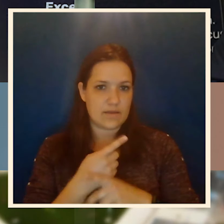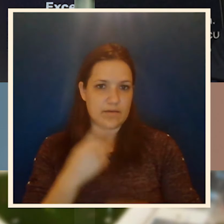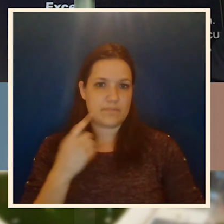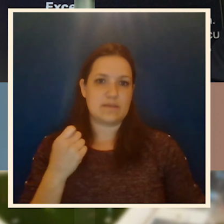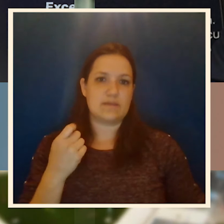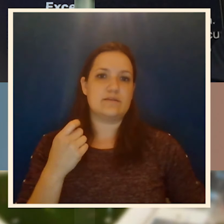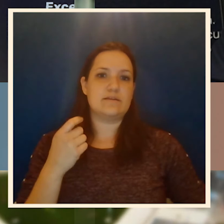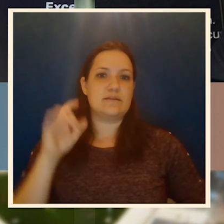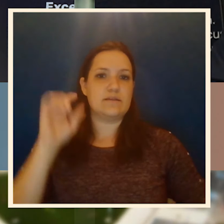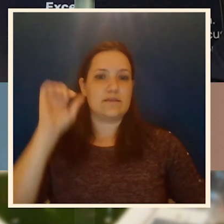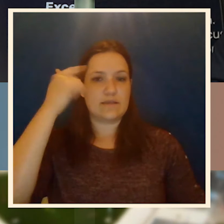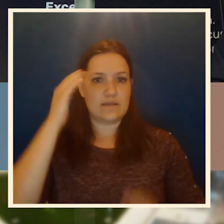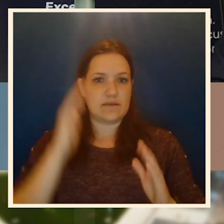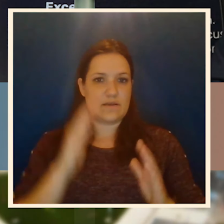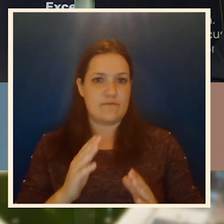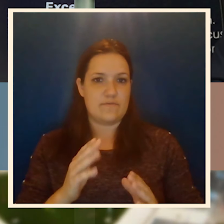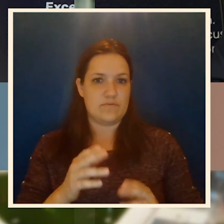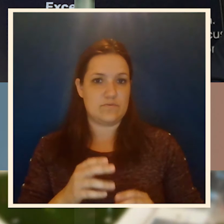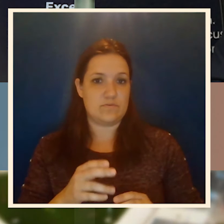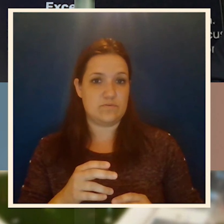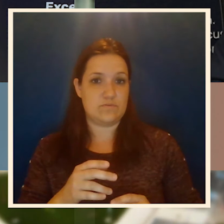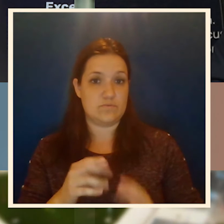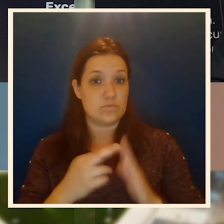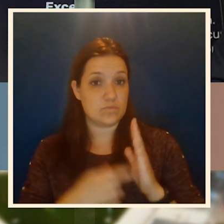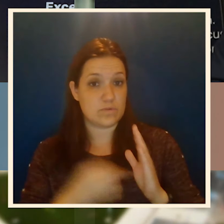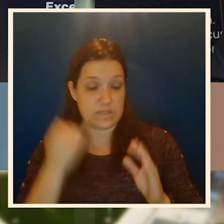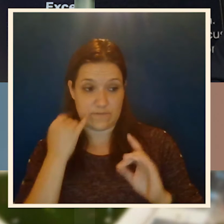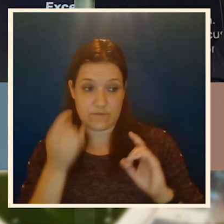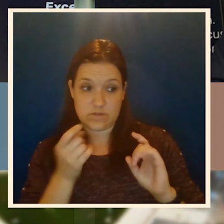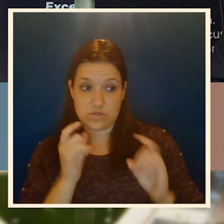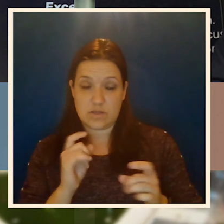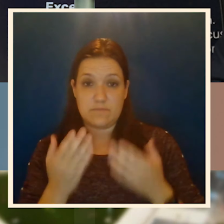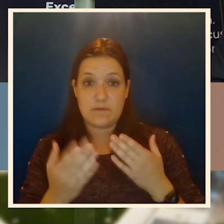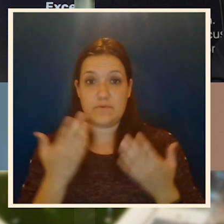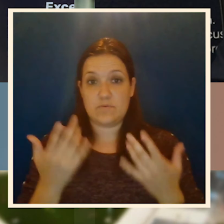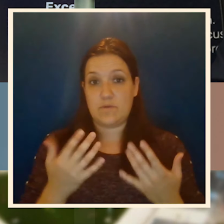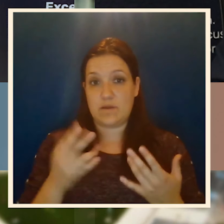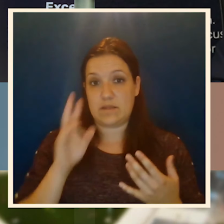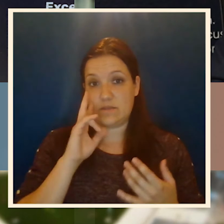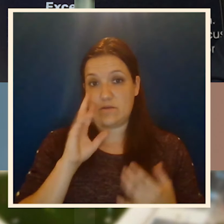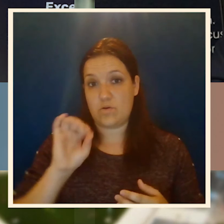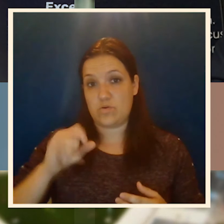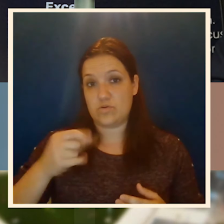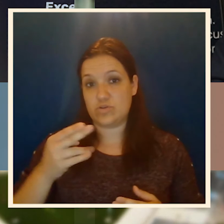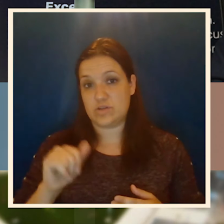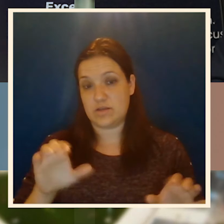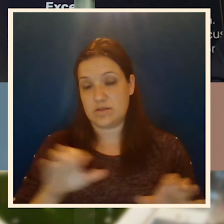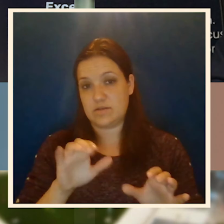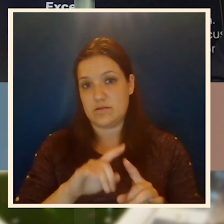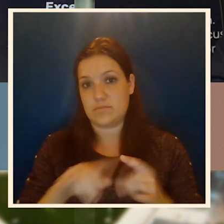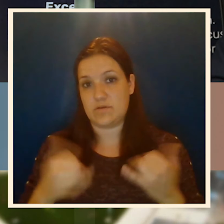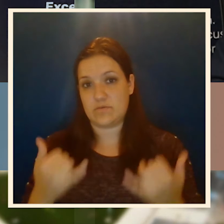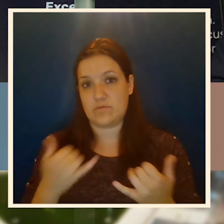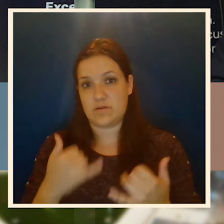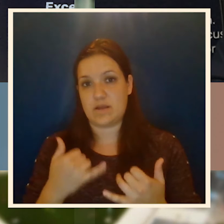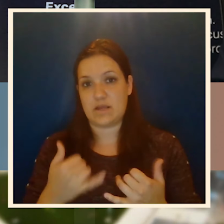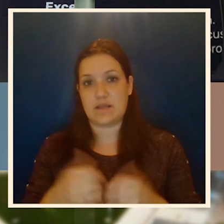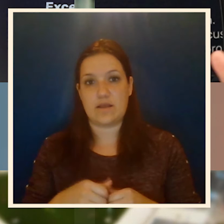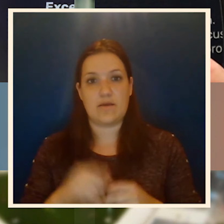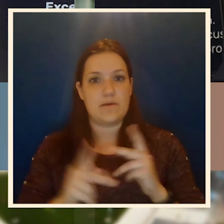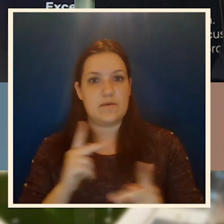worried about is that it may not apply to healthcare, because again, the governor's restrictions, unless he changes